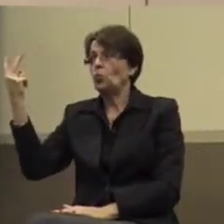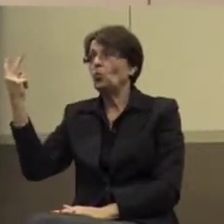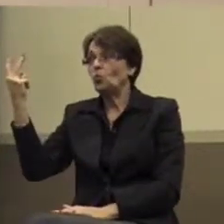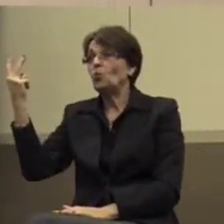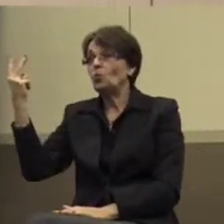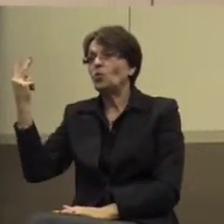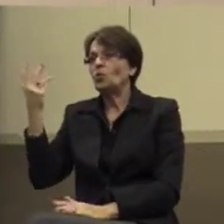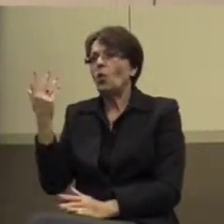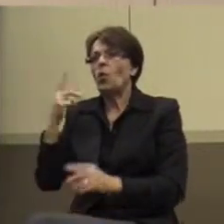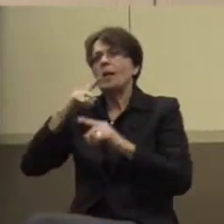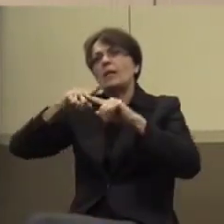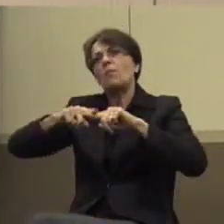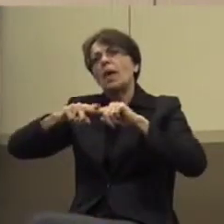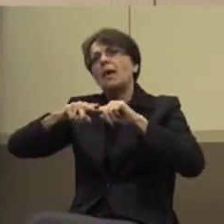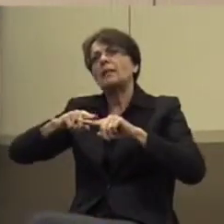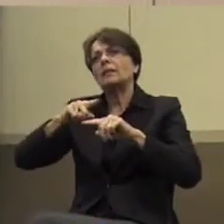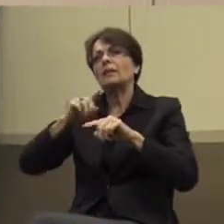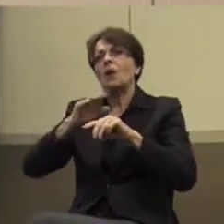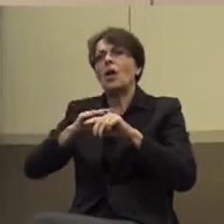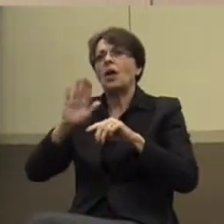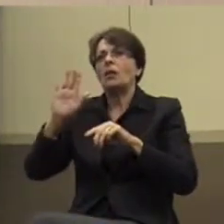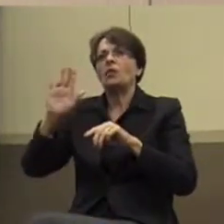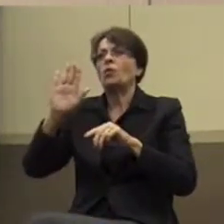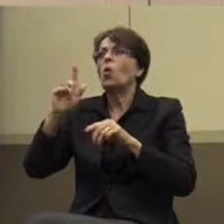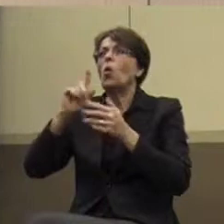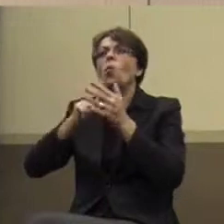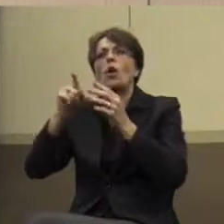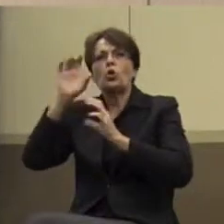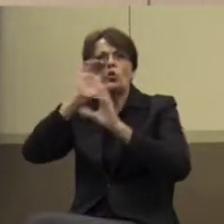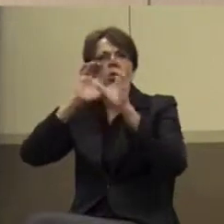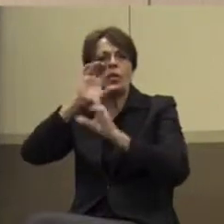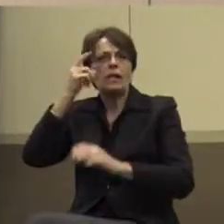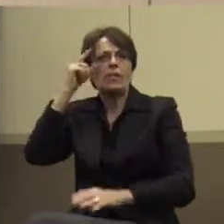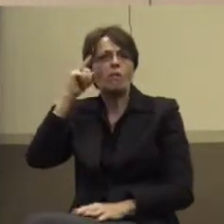So it's depending on what you're looking for.